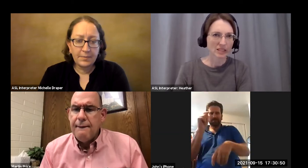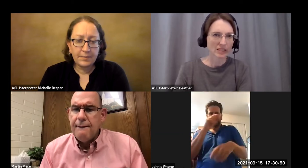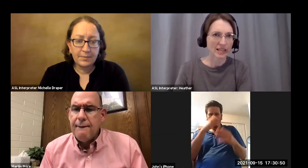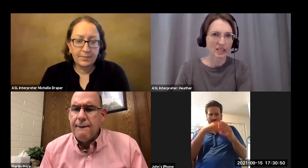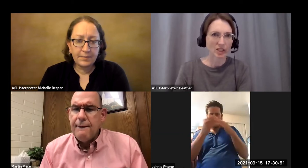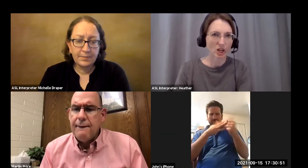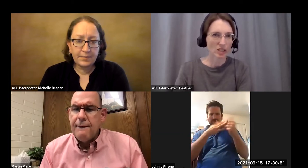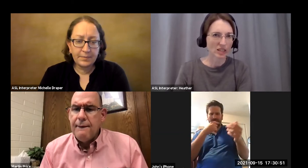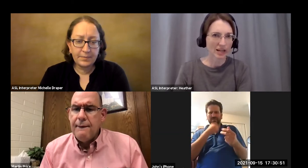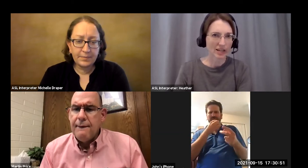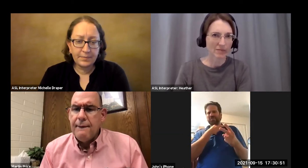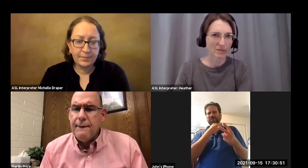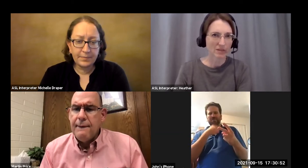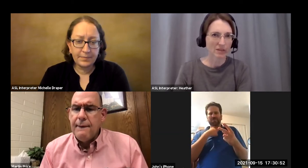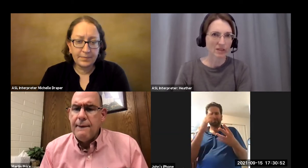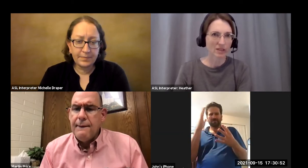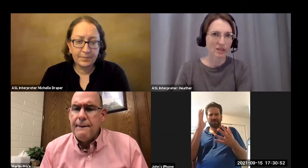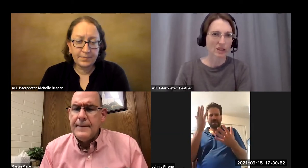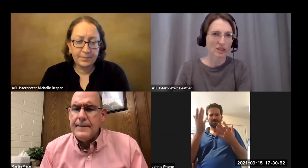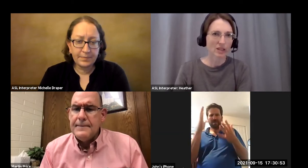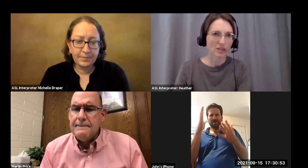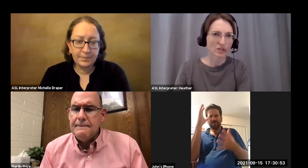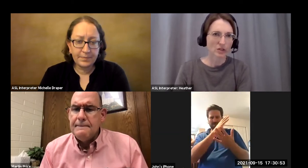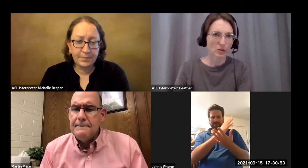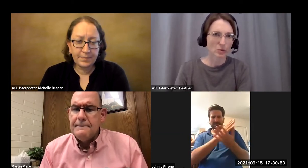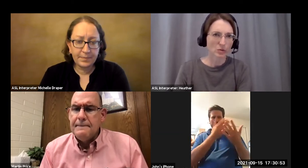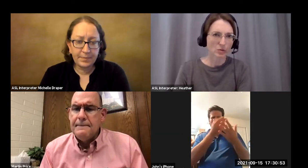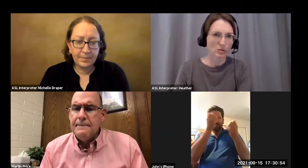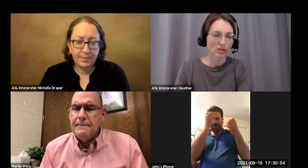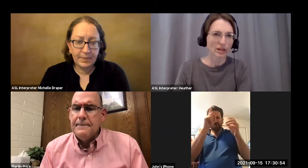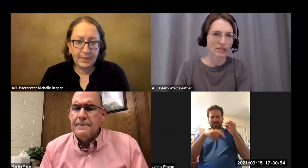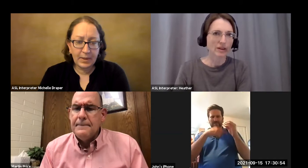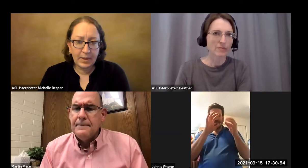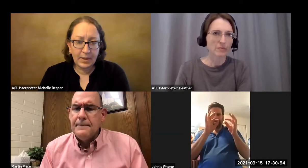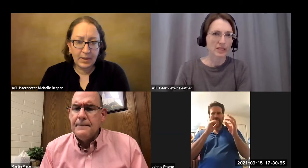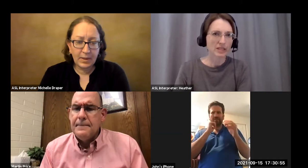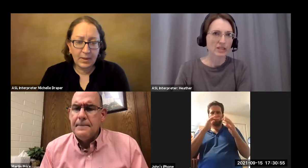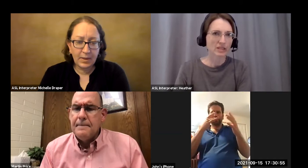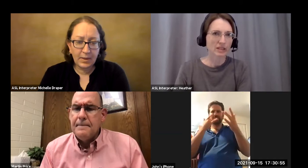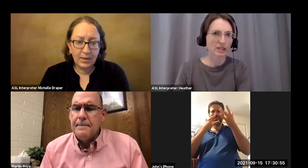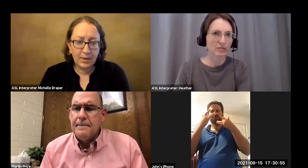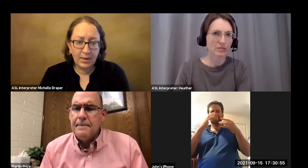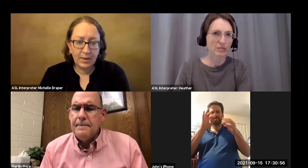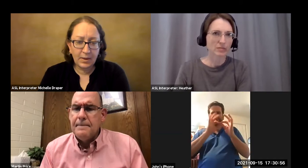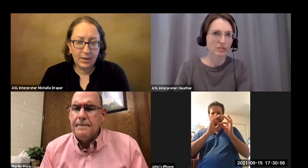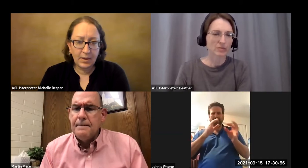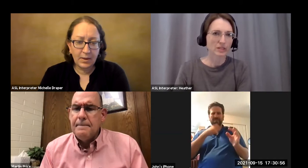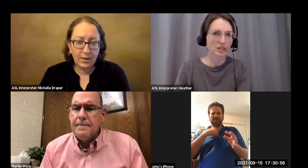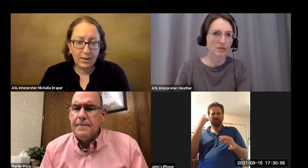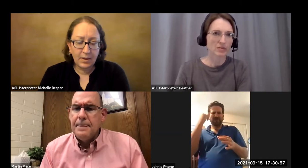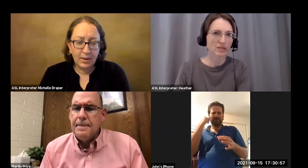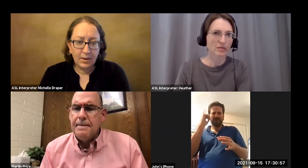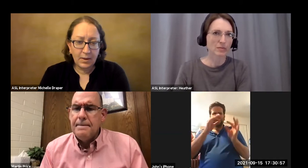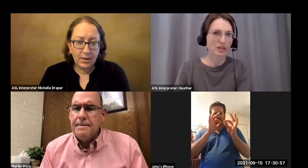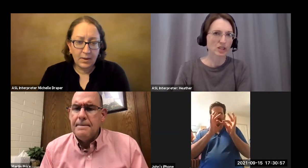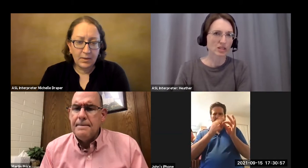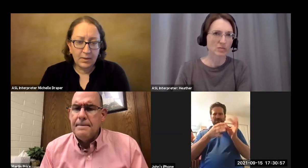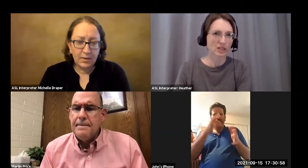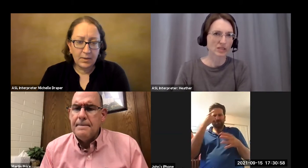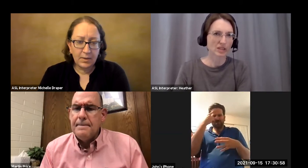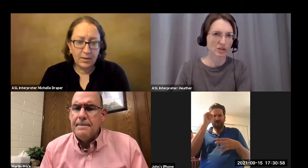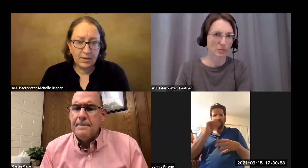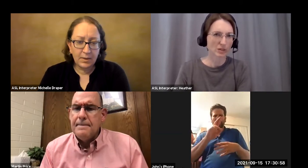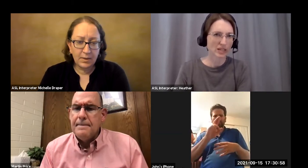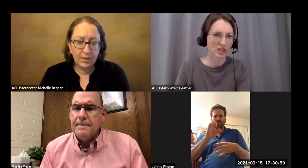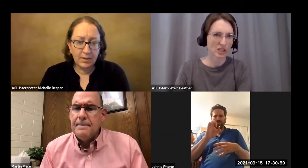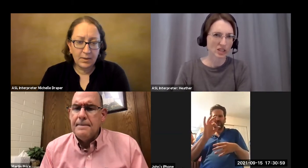Something, it takes a long time. So I've missed some of the information